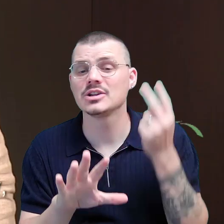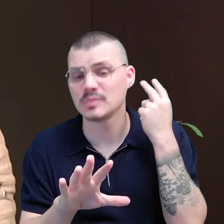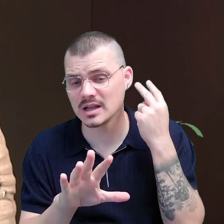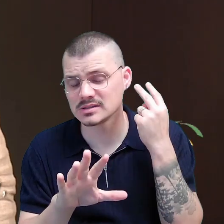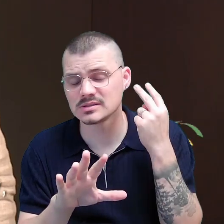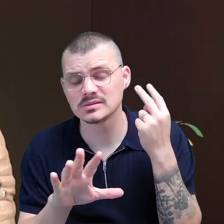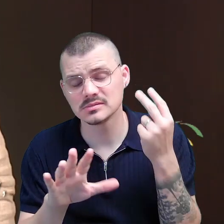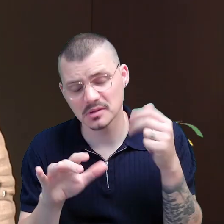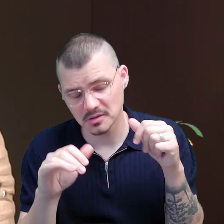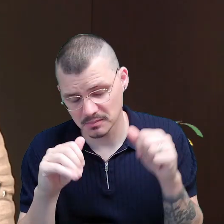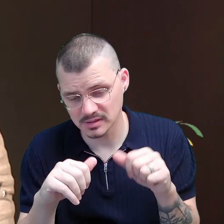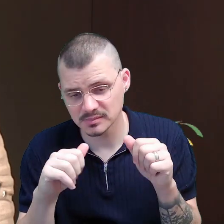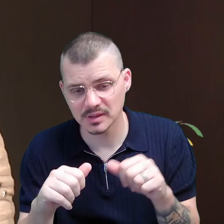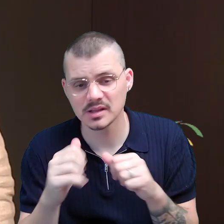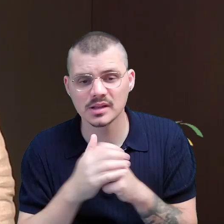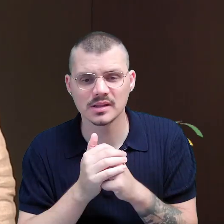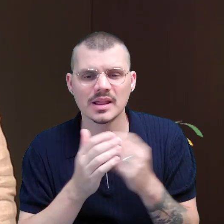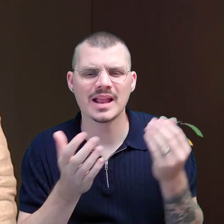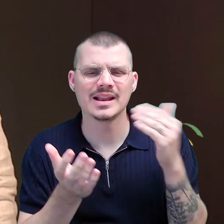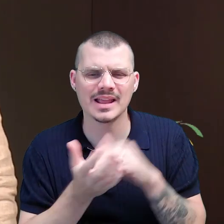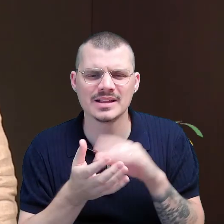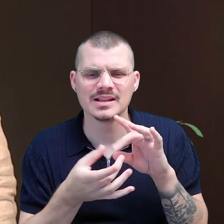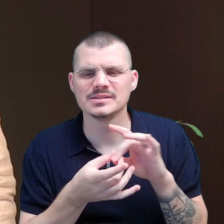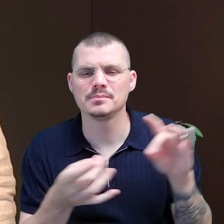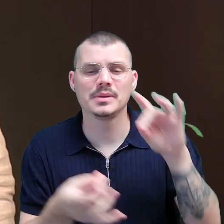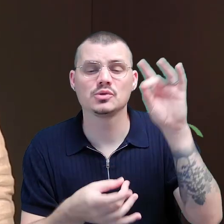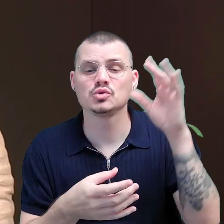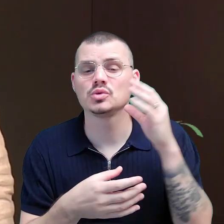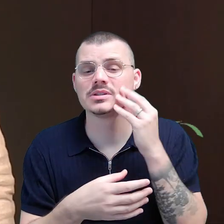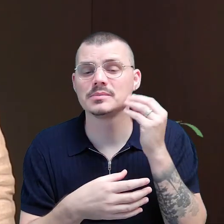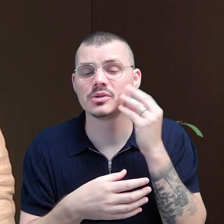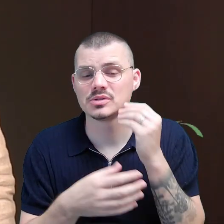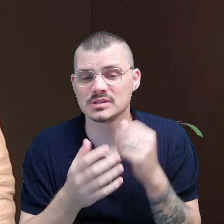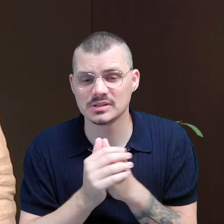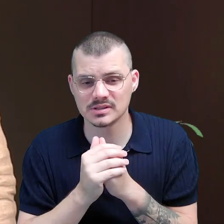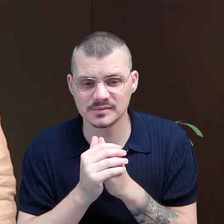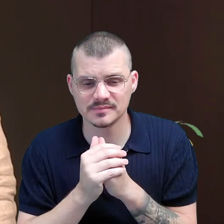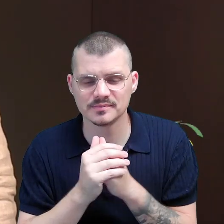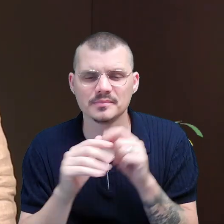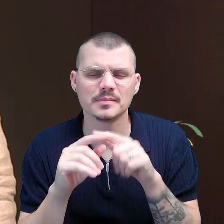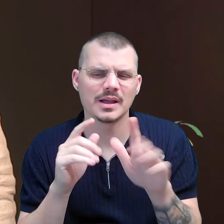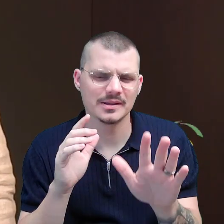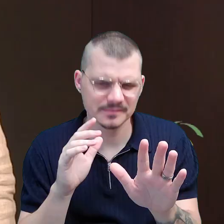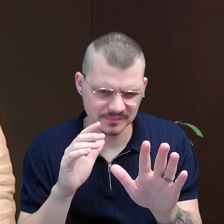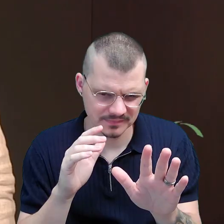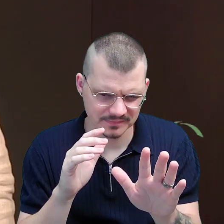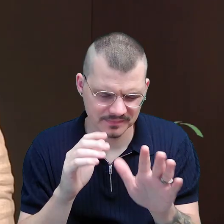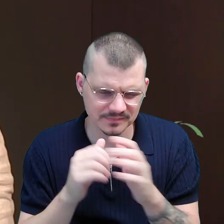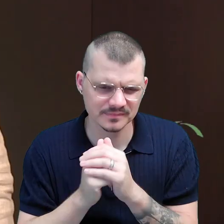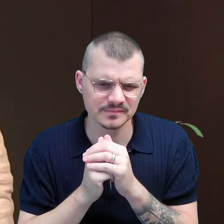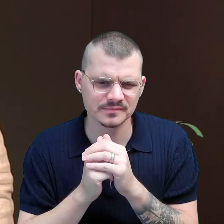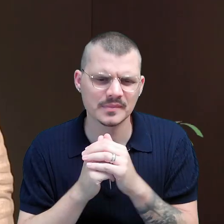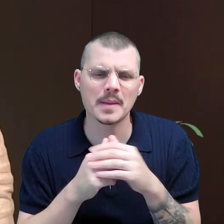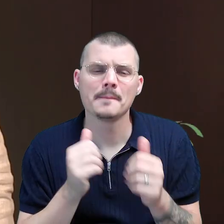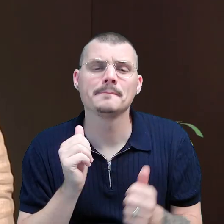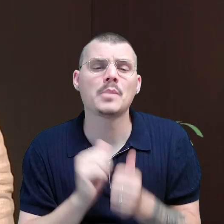Flashbacks obviously are a possibility. And again, spiritual experiences. But